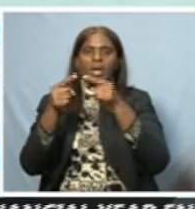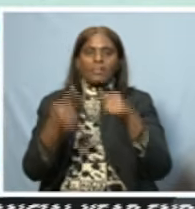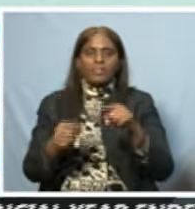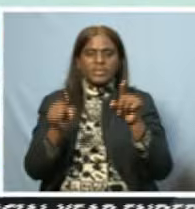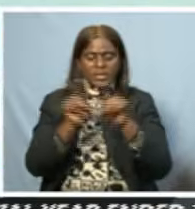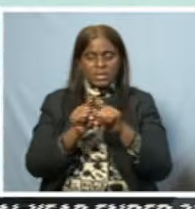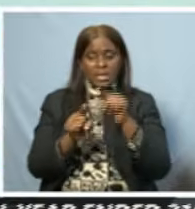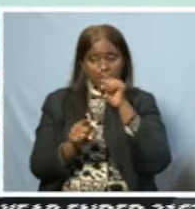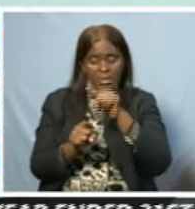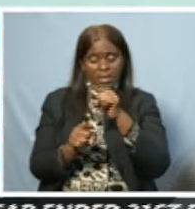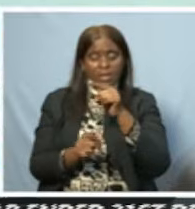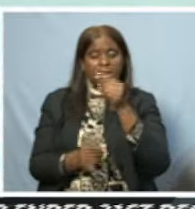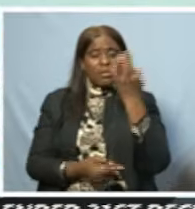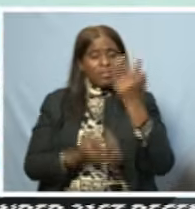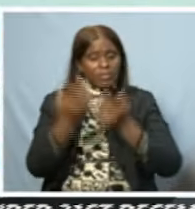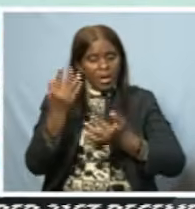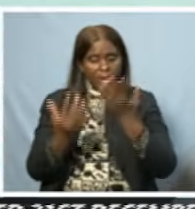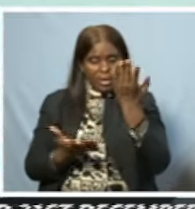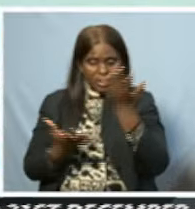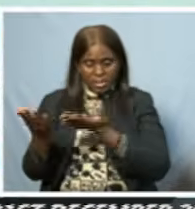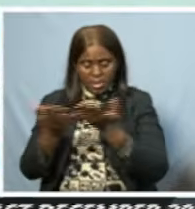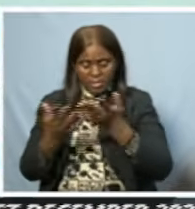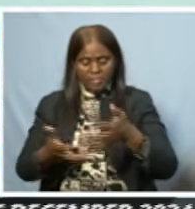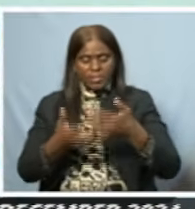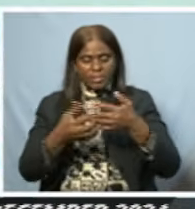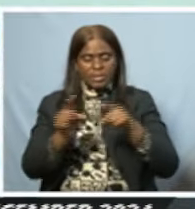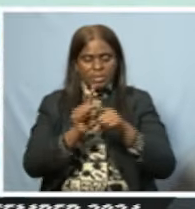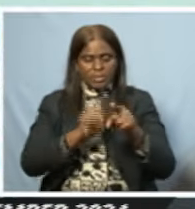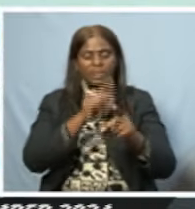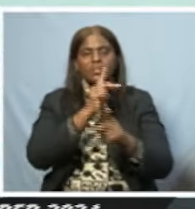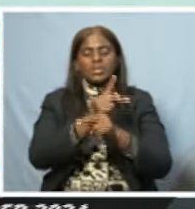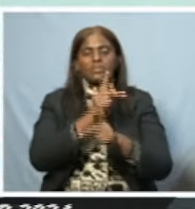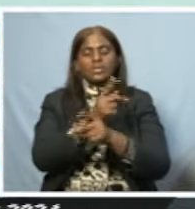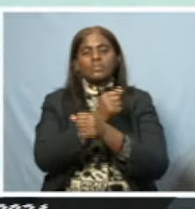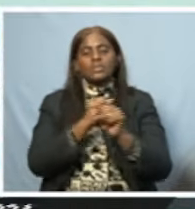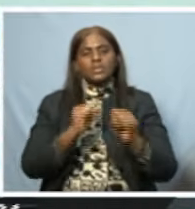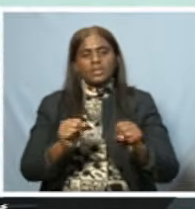and that a fire service engine is secured.